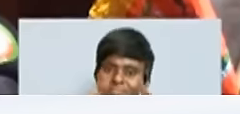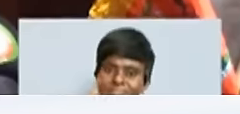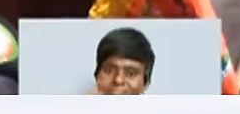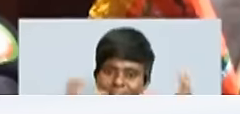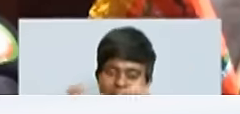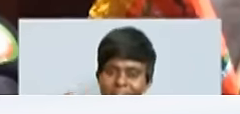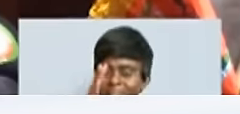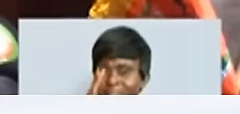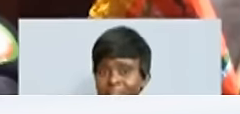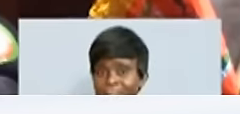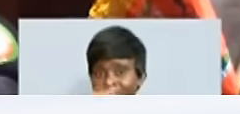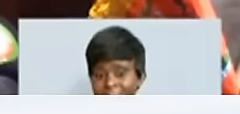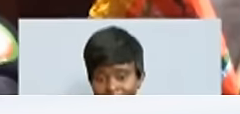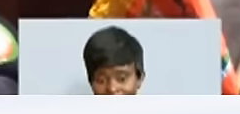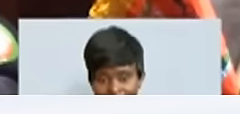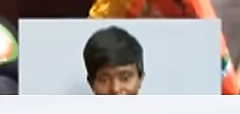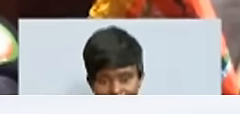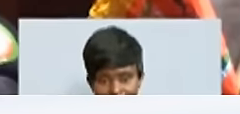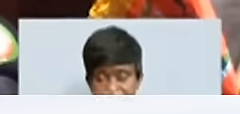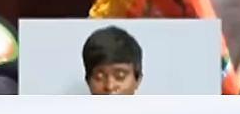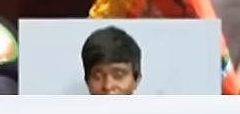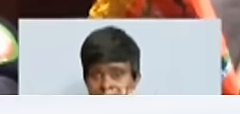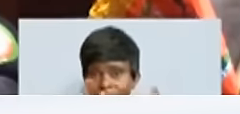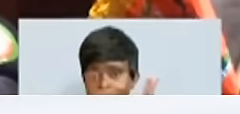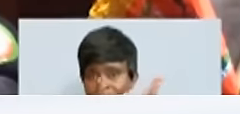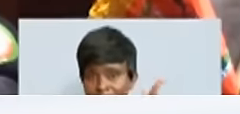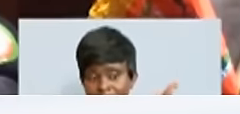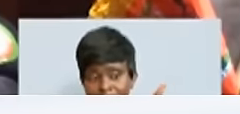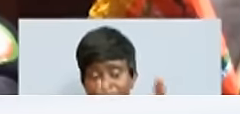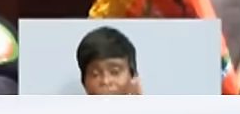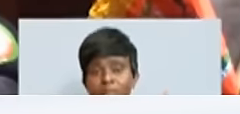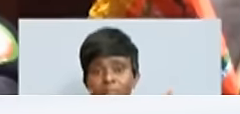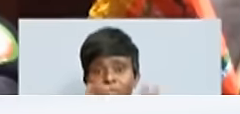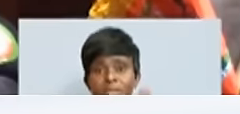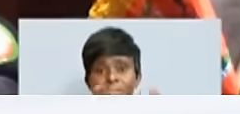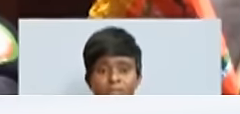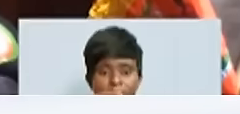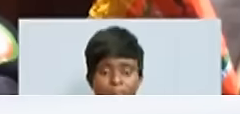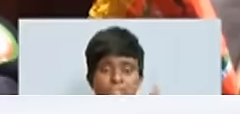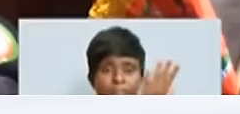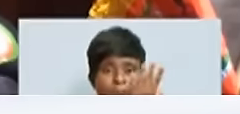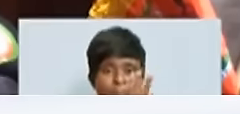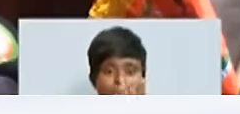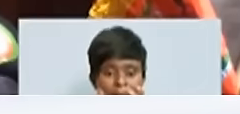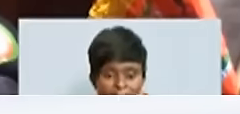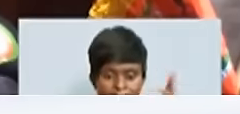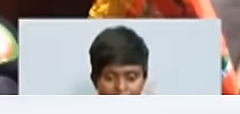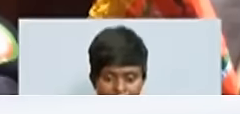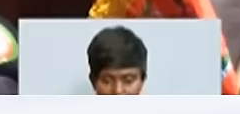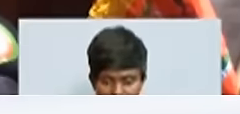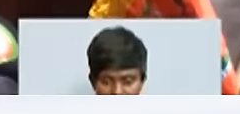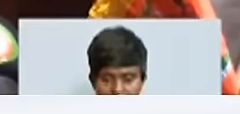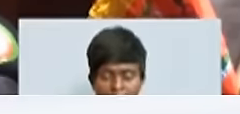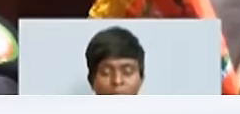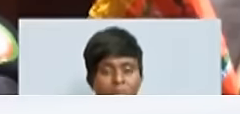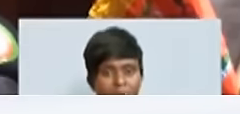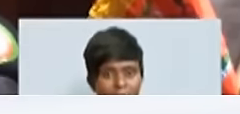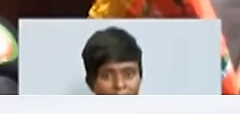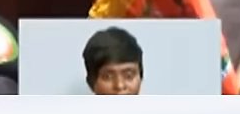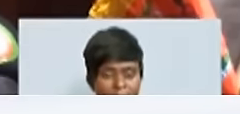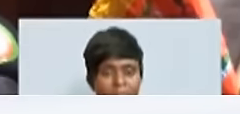Madam Speaker, our national values and principles are critical to national development. As citizens, we have an urgent